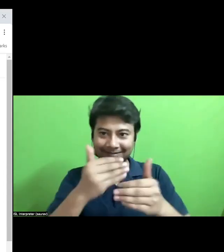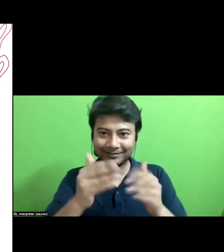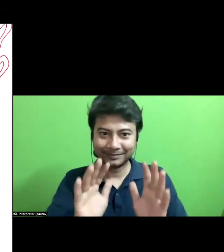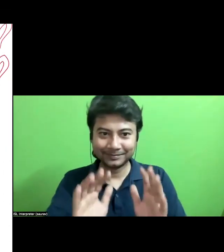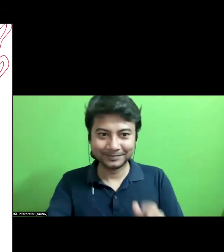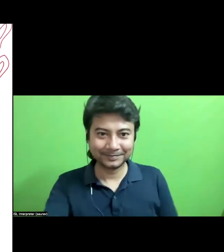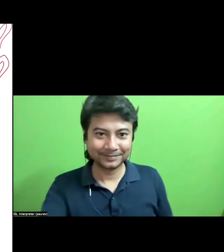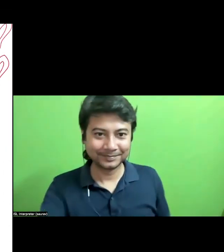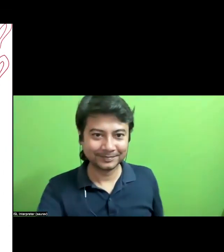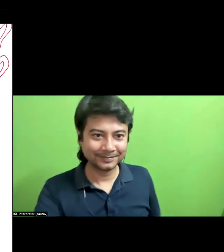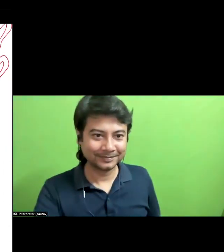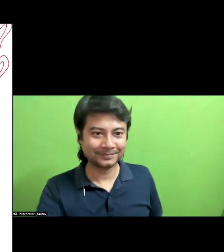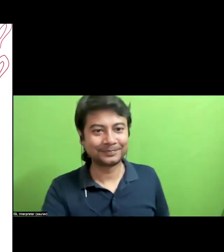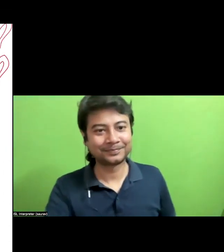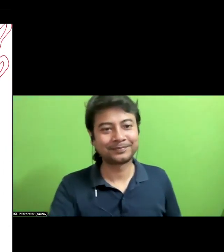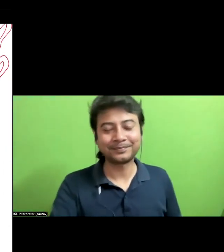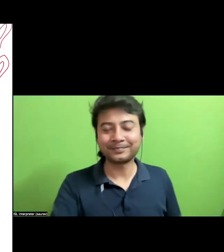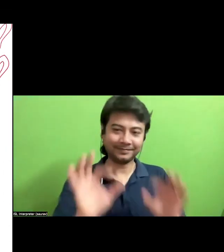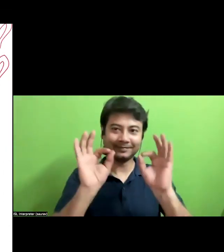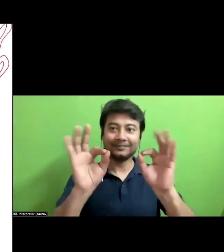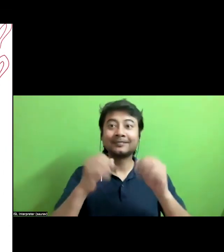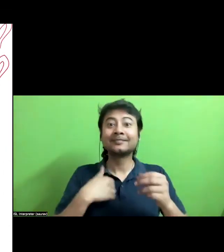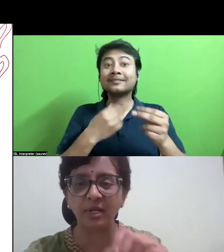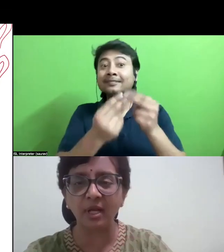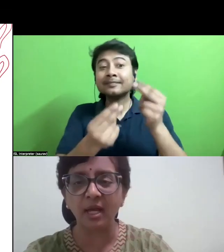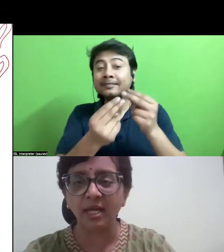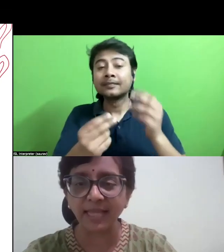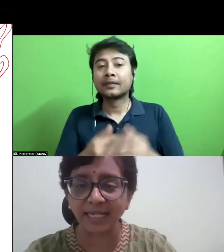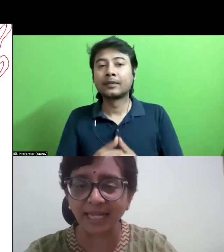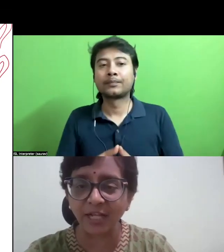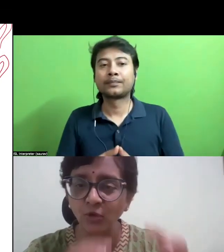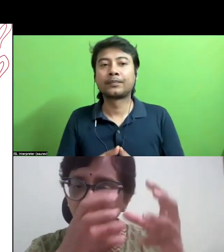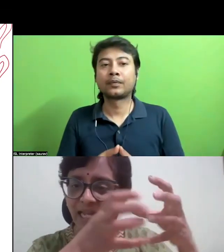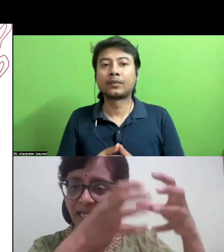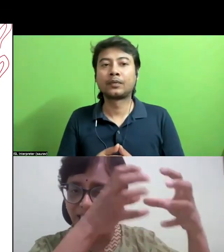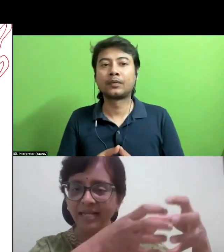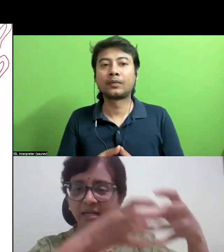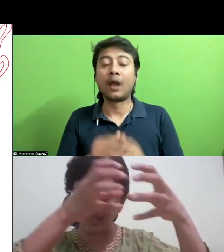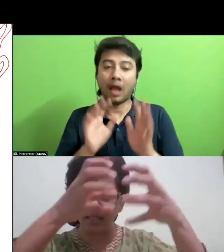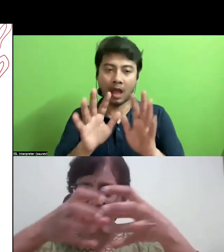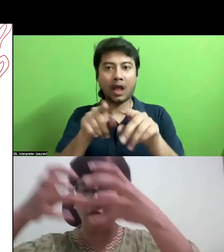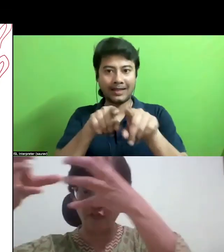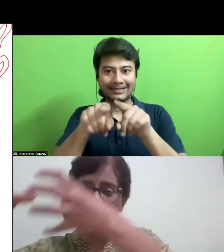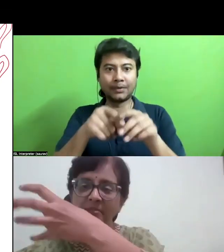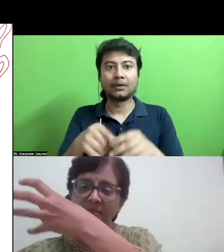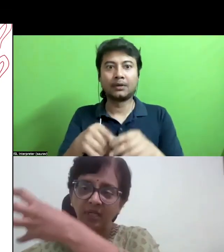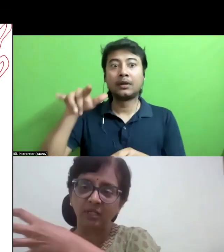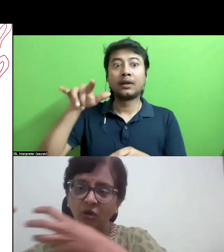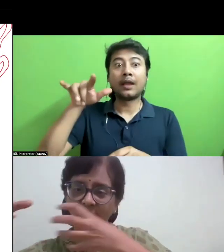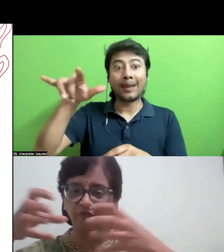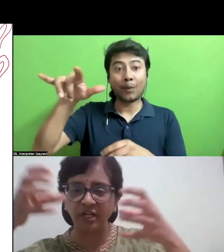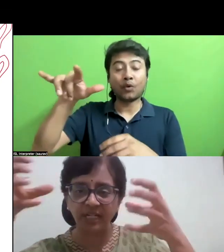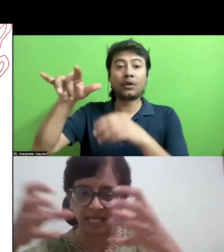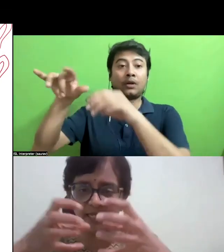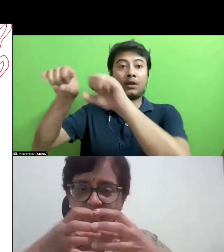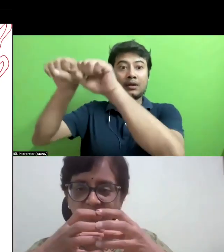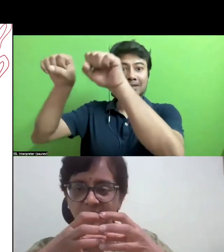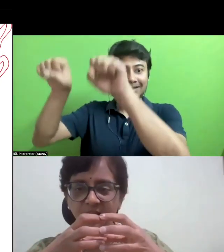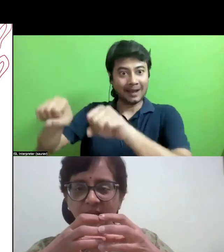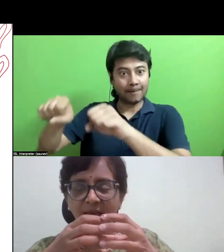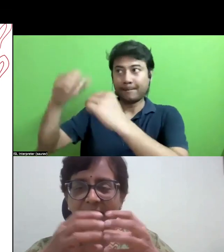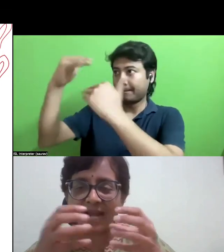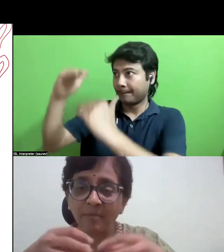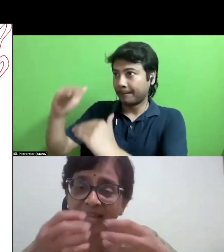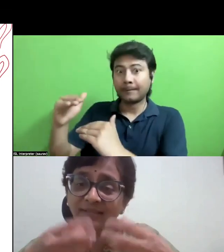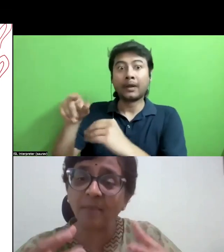Yeah. So as I was saying, giving that example, that can you take leaders from your different